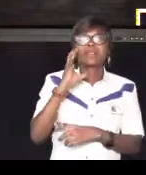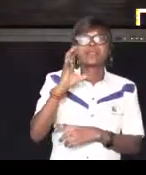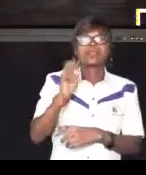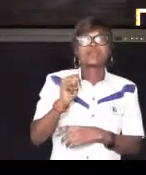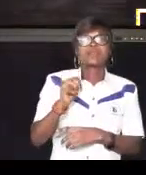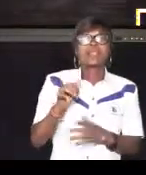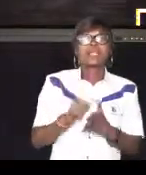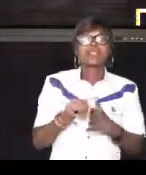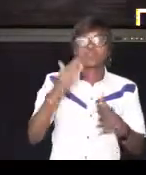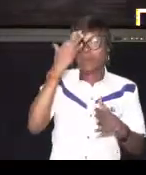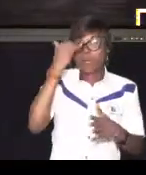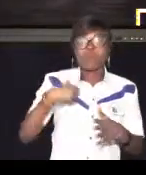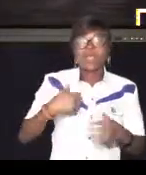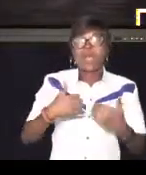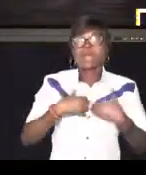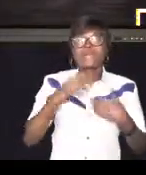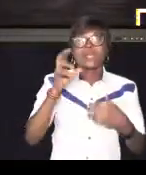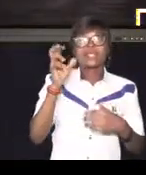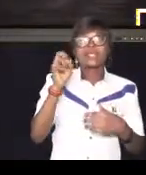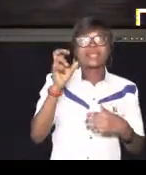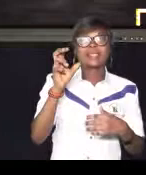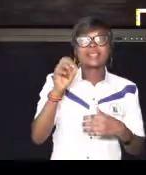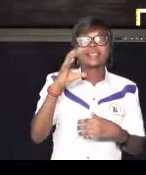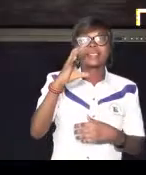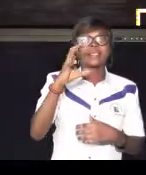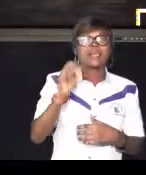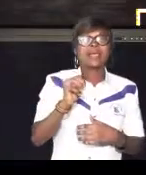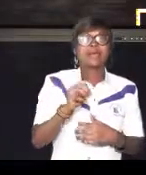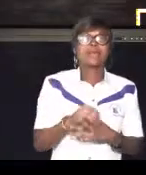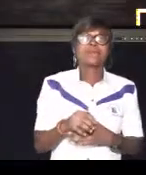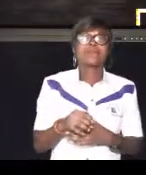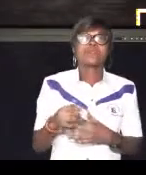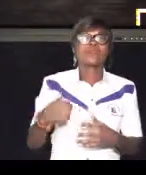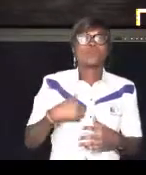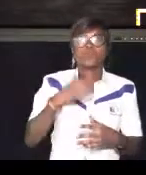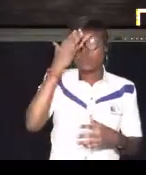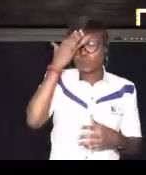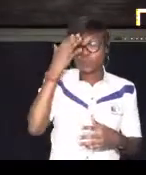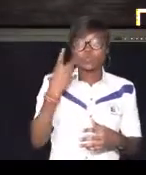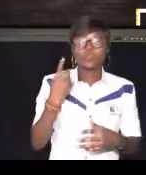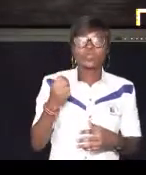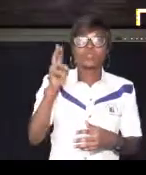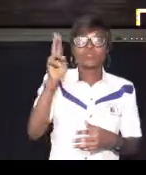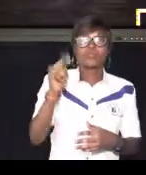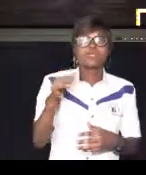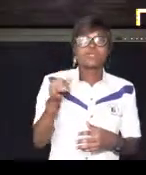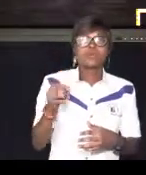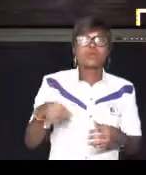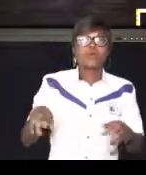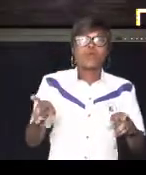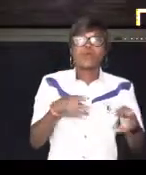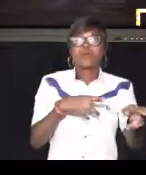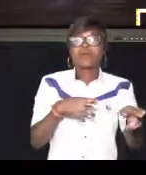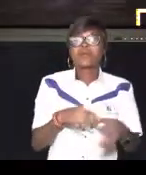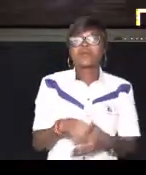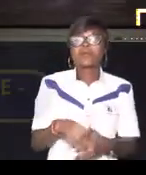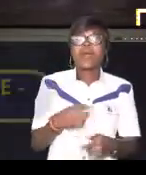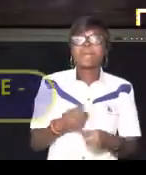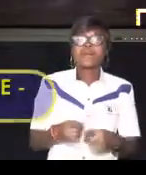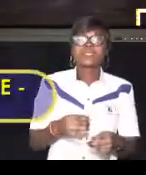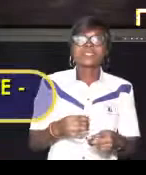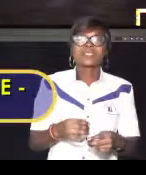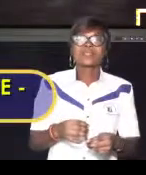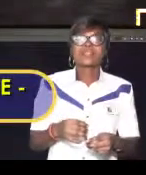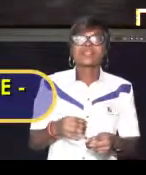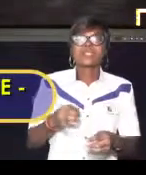that's why we have 30 centimeter squares, because now we know the units, okay? So the unit is centimeter, so we write 30 centimeter squares.